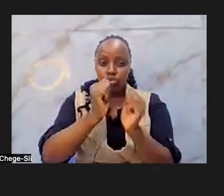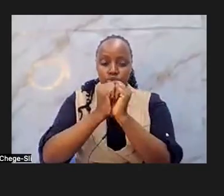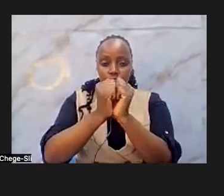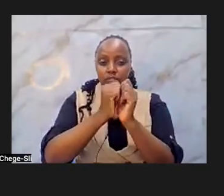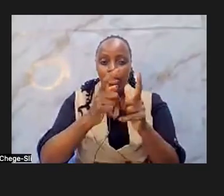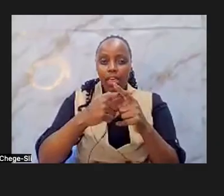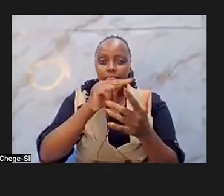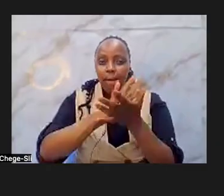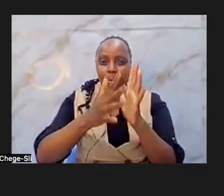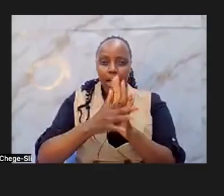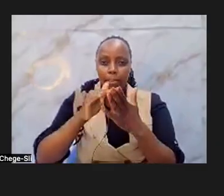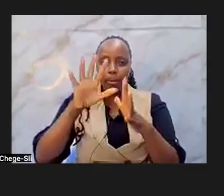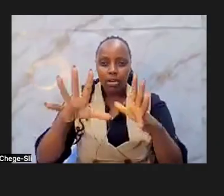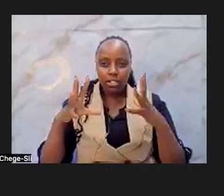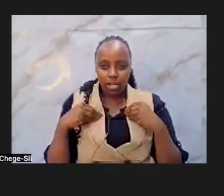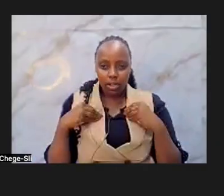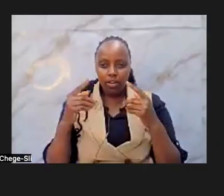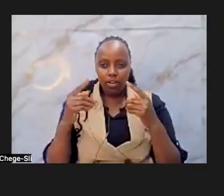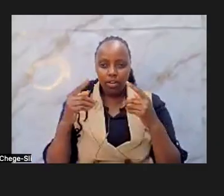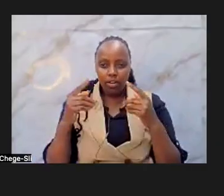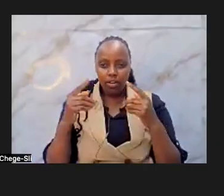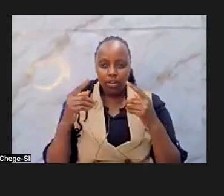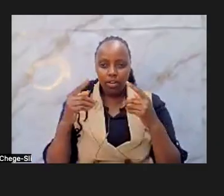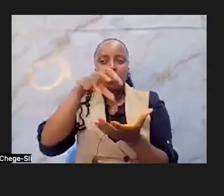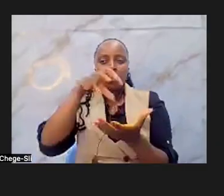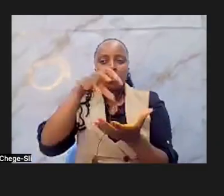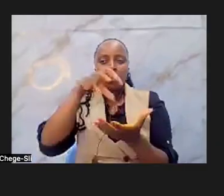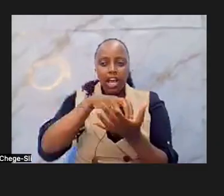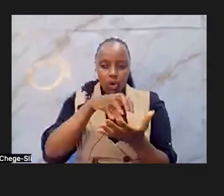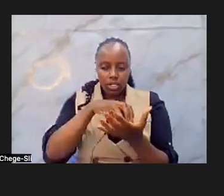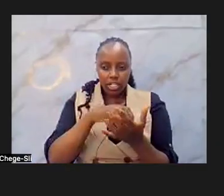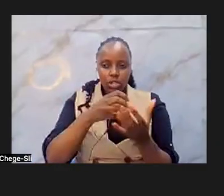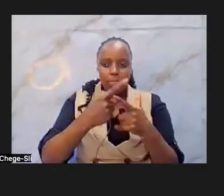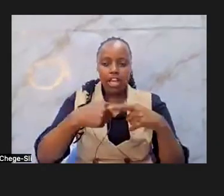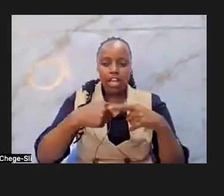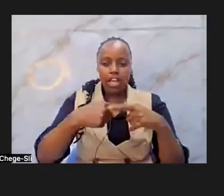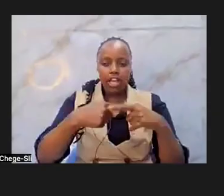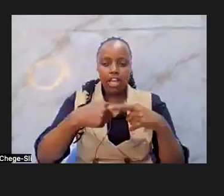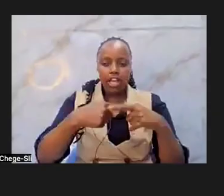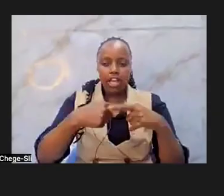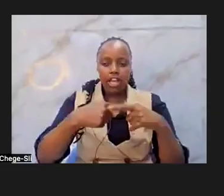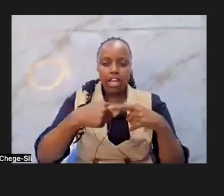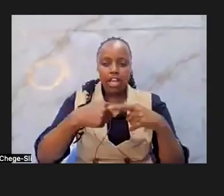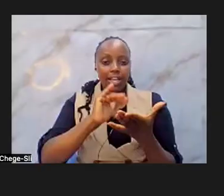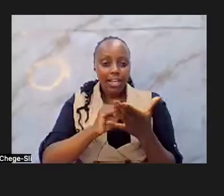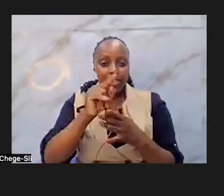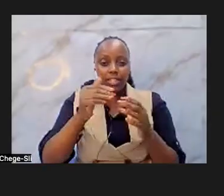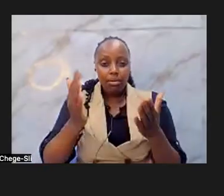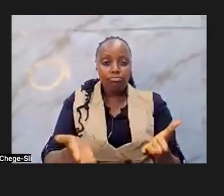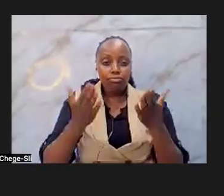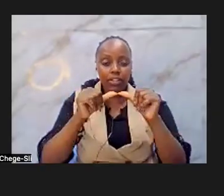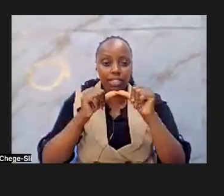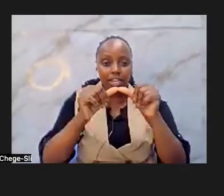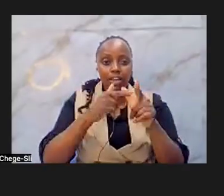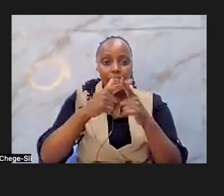then they are contextualized, and they are more likely to be usable, and that can promote sustainability. And finally, when you are